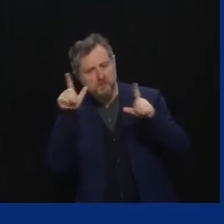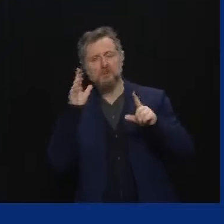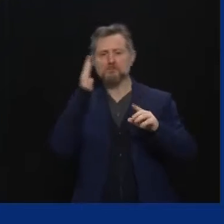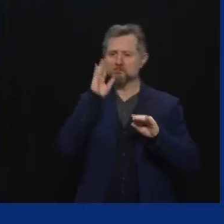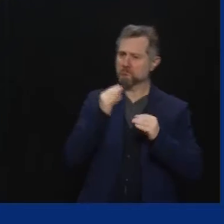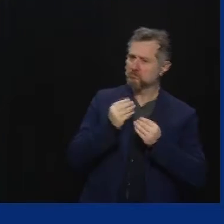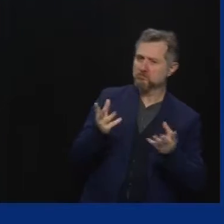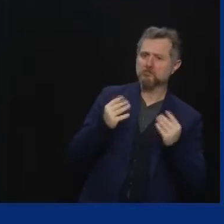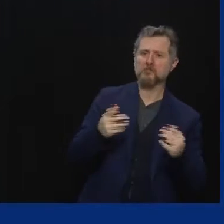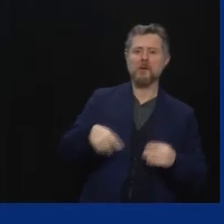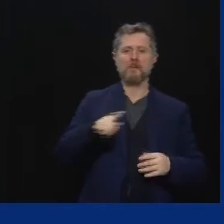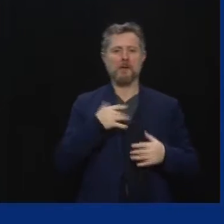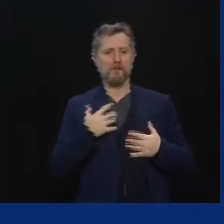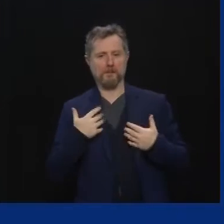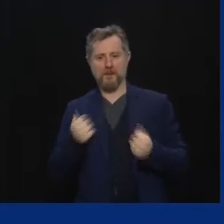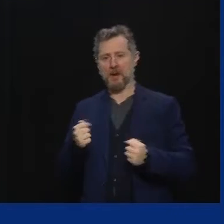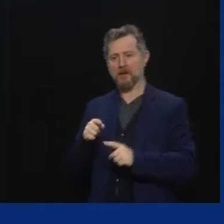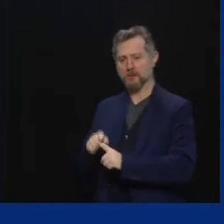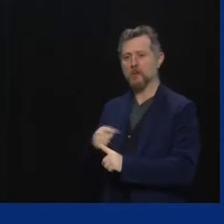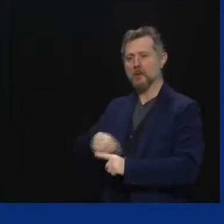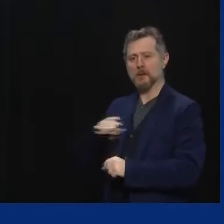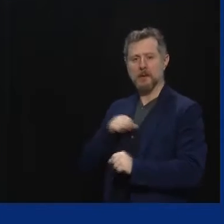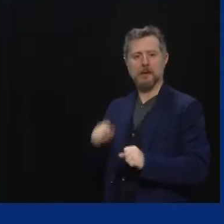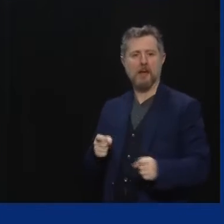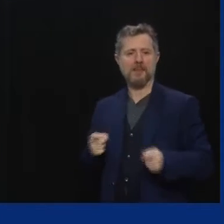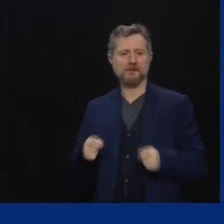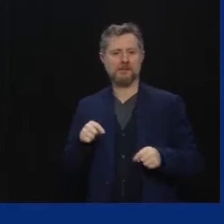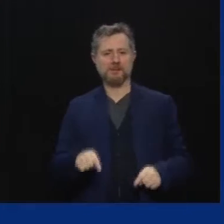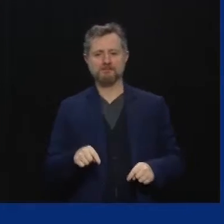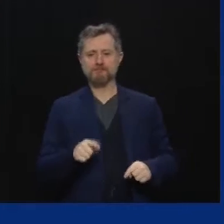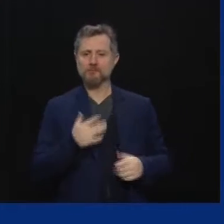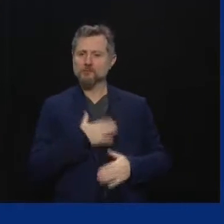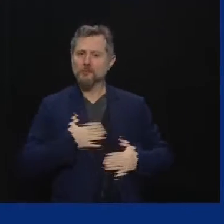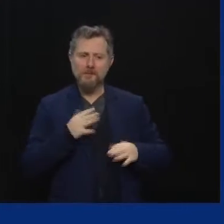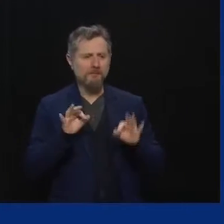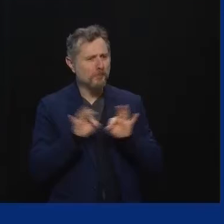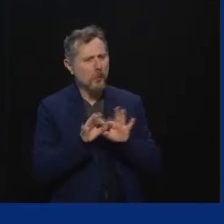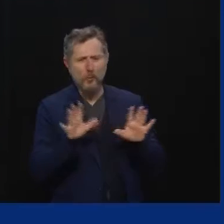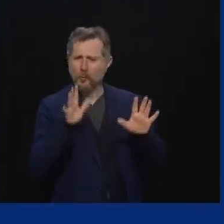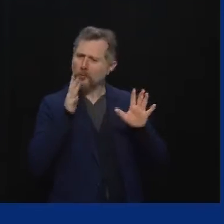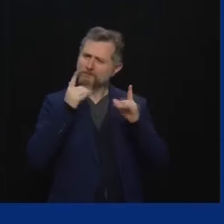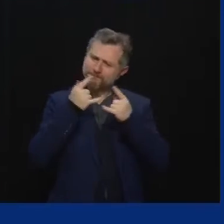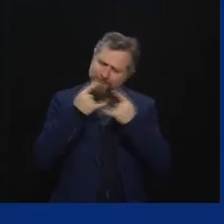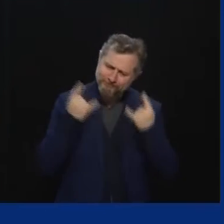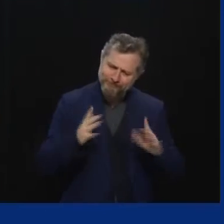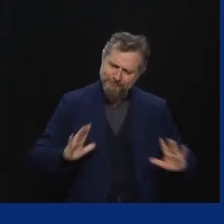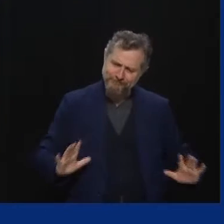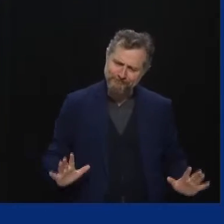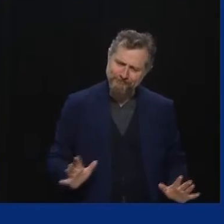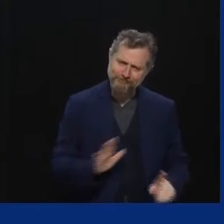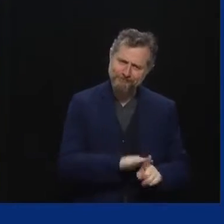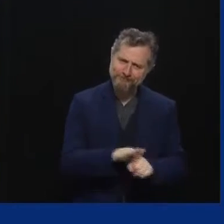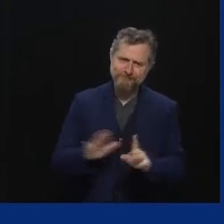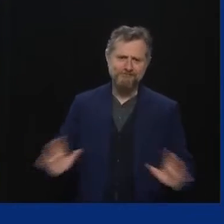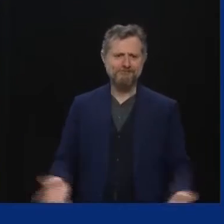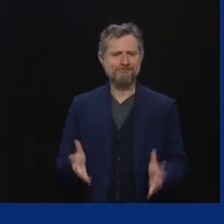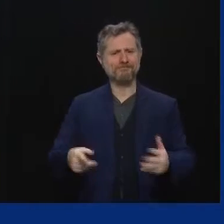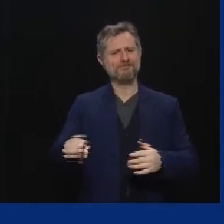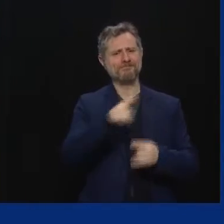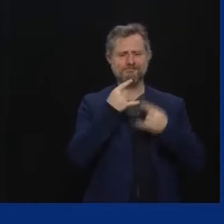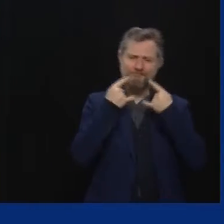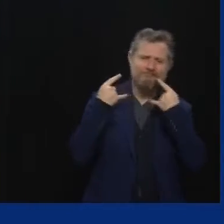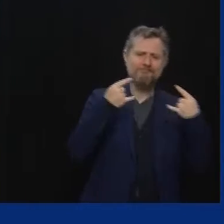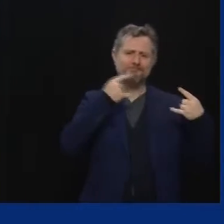ready to deal with this. So continue wearing your masks. We encourage everyone to wear their masks when they're out. Get those shots. Get your